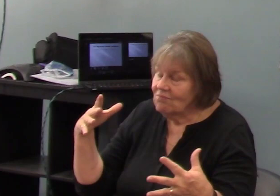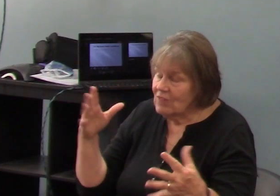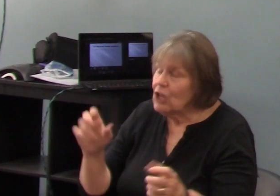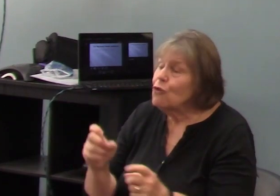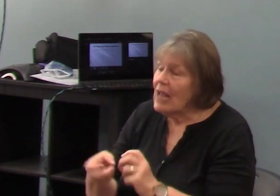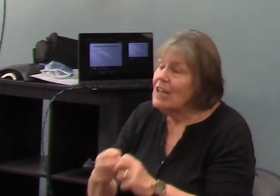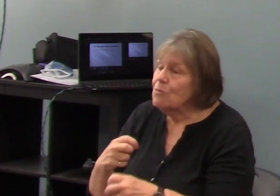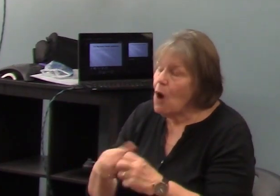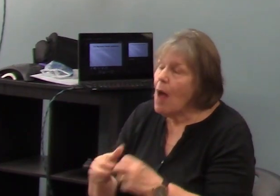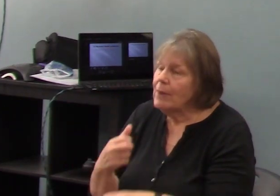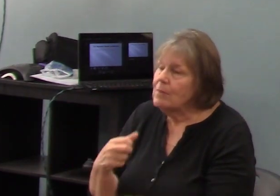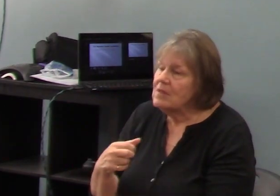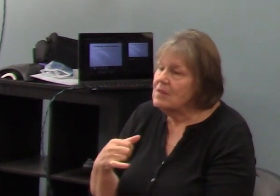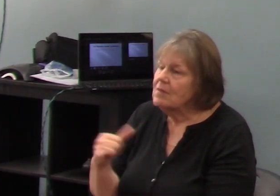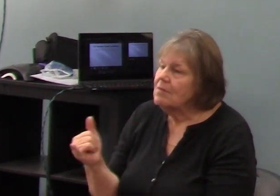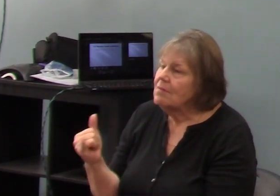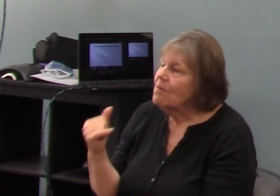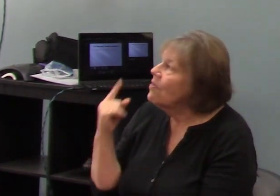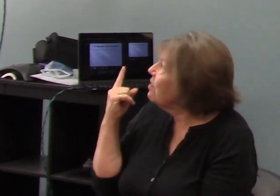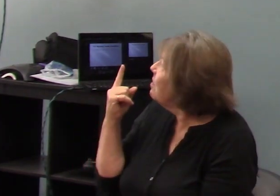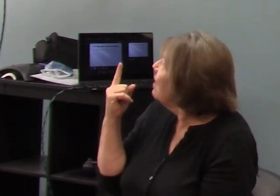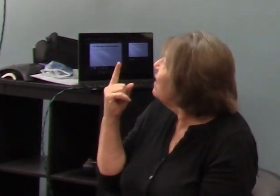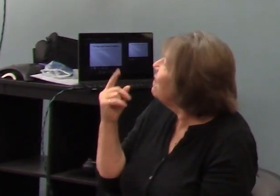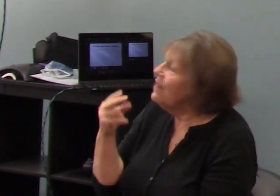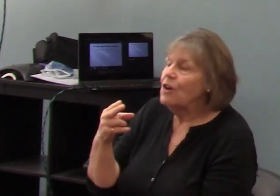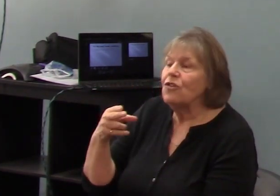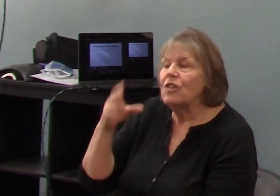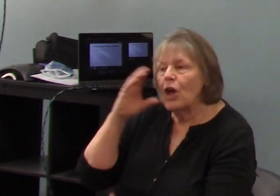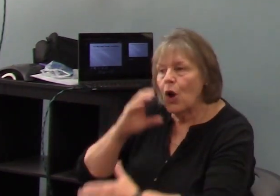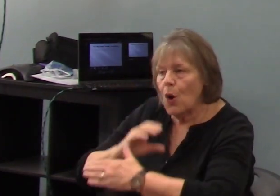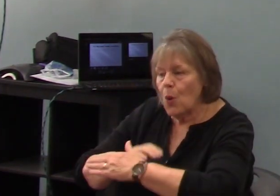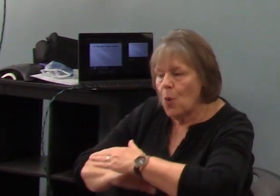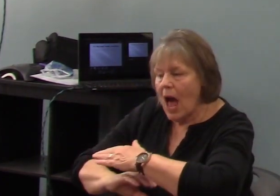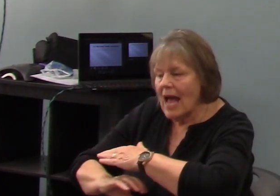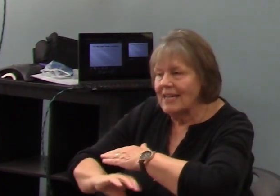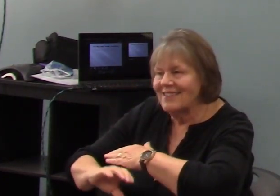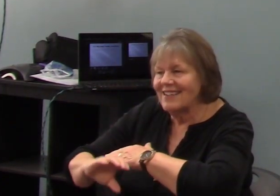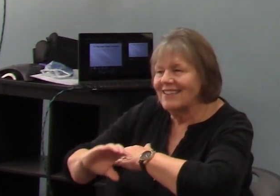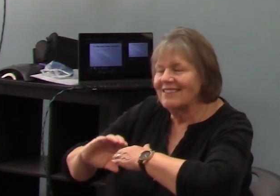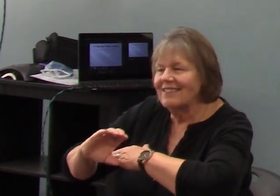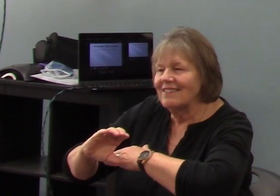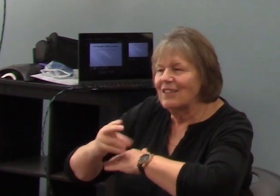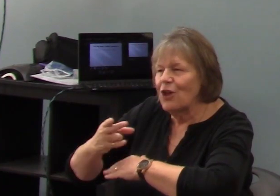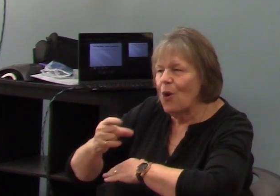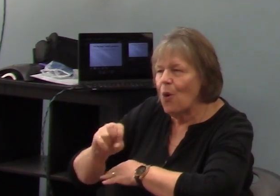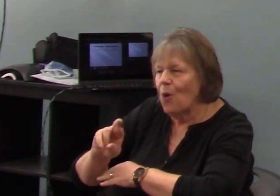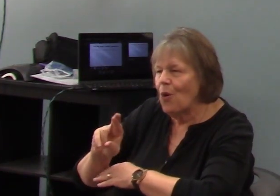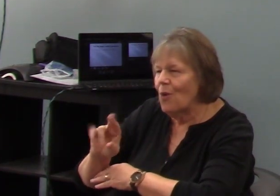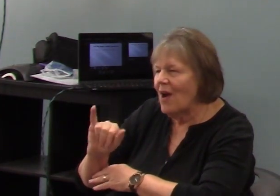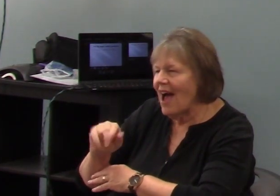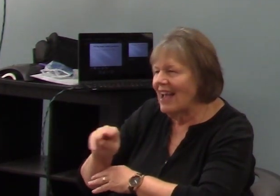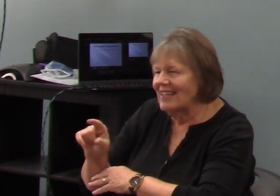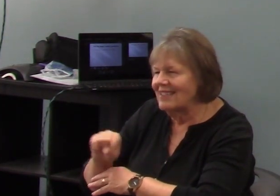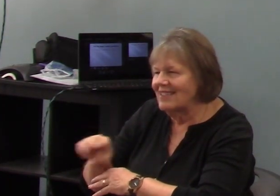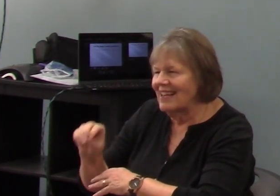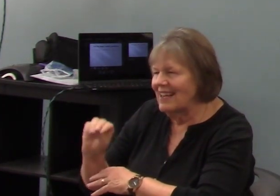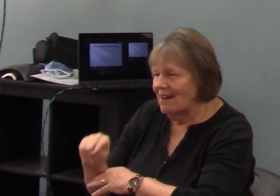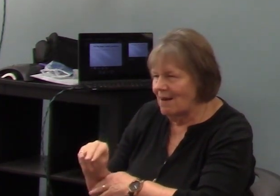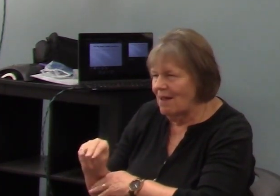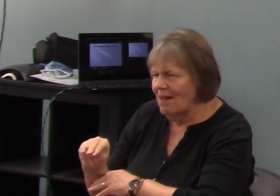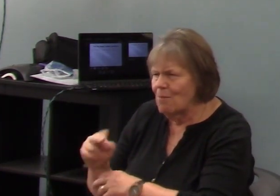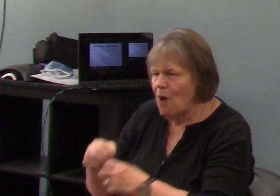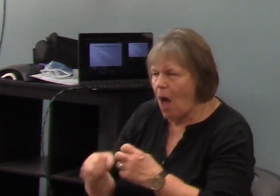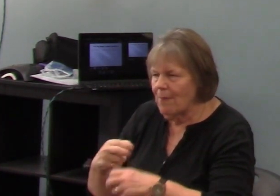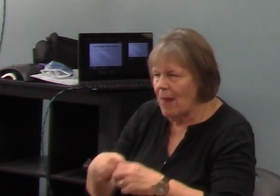There's the horizon problem. This is a one that bothers physicists. And